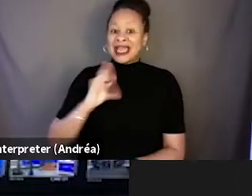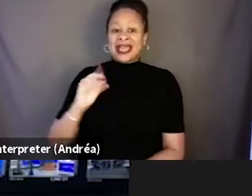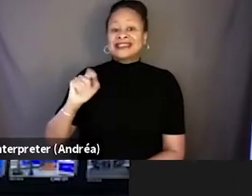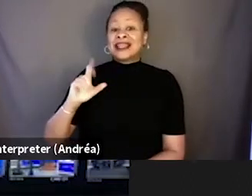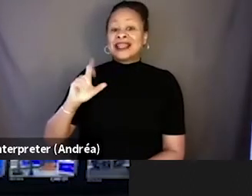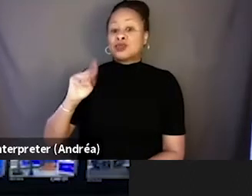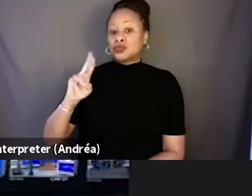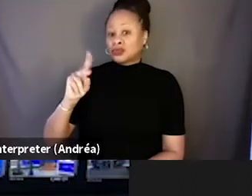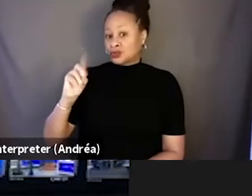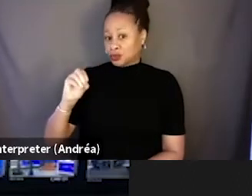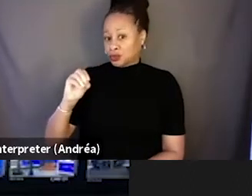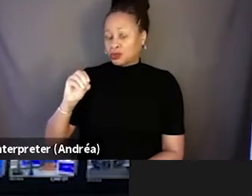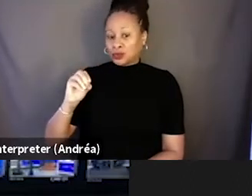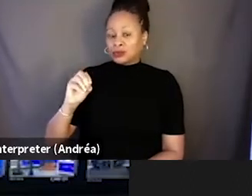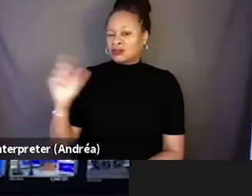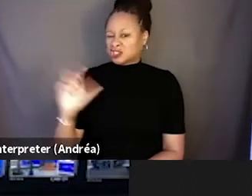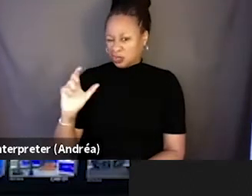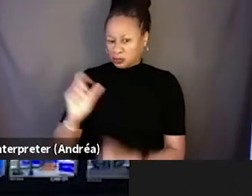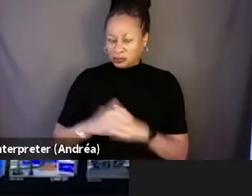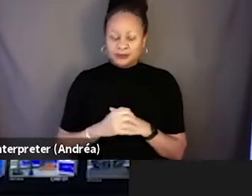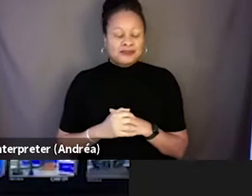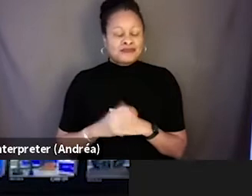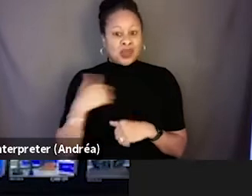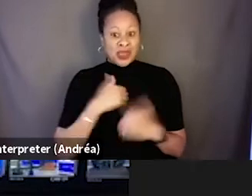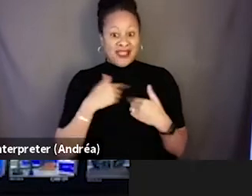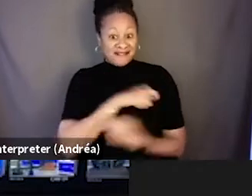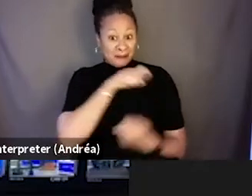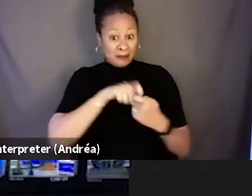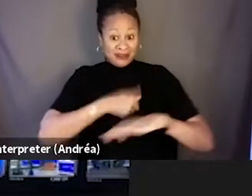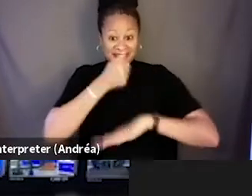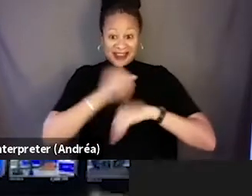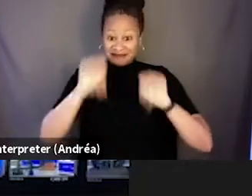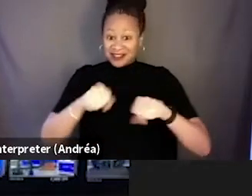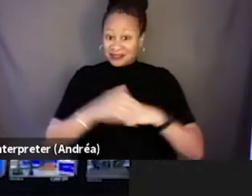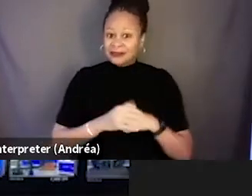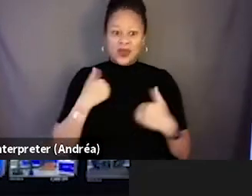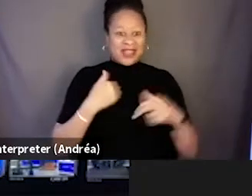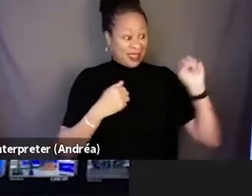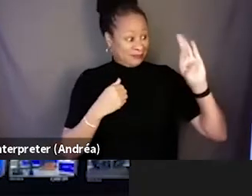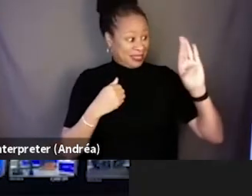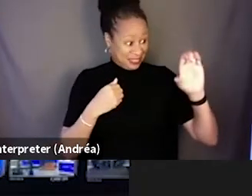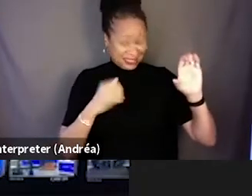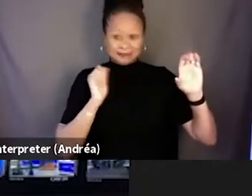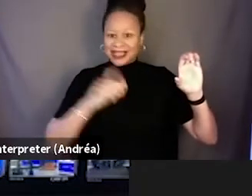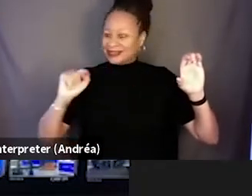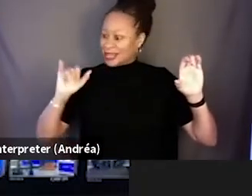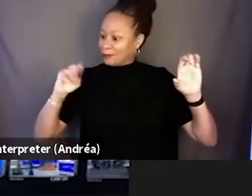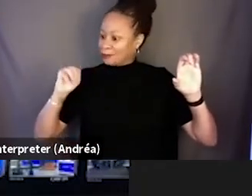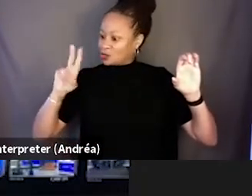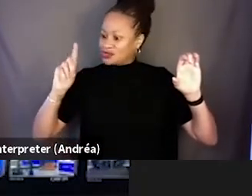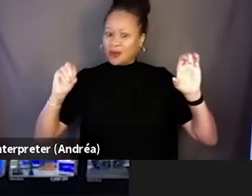station, is that, you know, we have like the perfect setup, right? We have NBC and Telemundo in the same